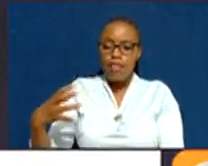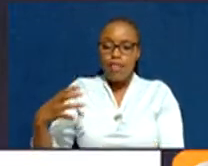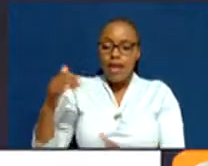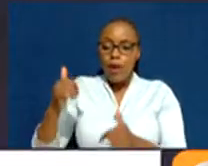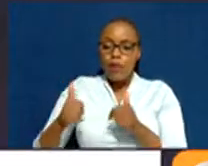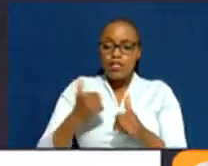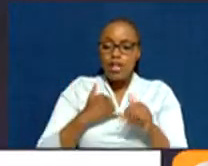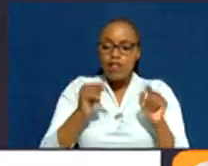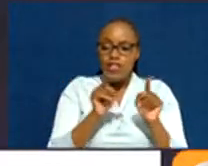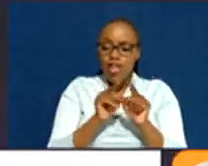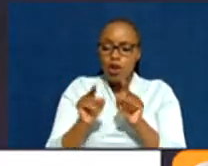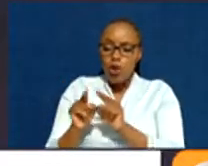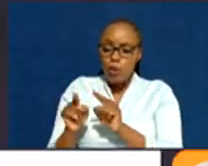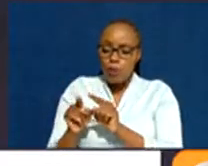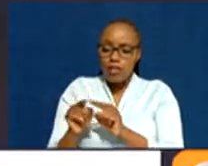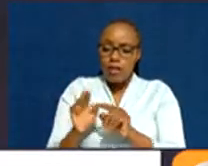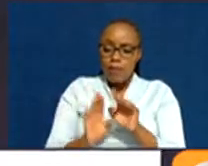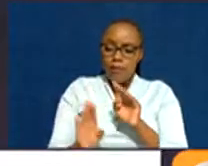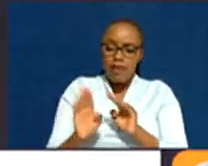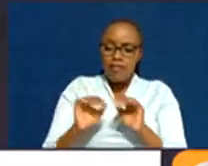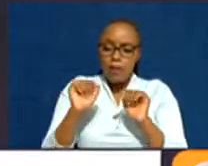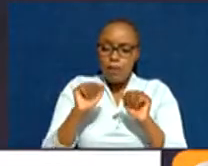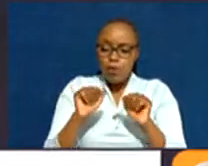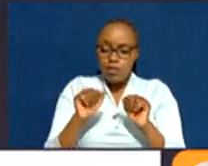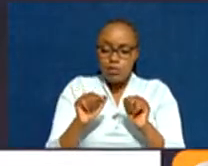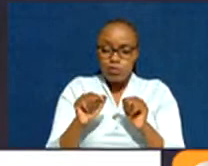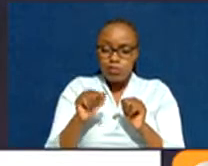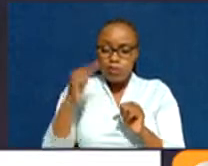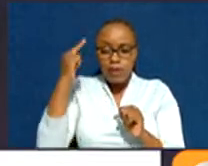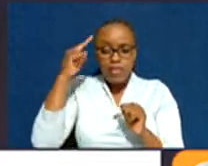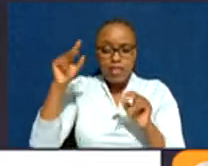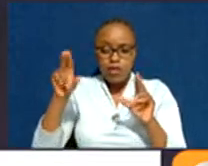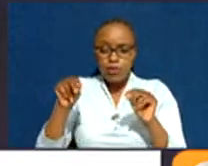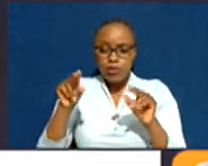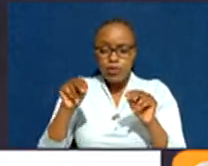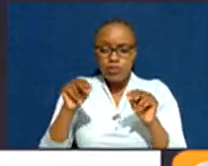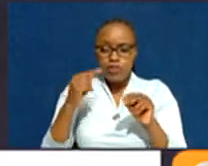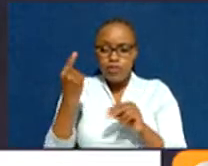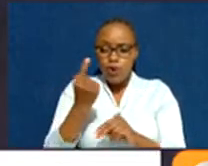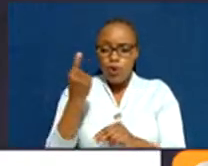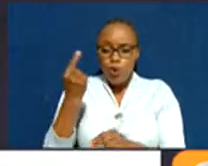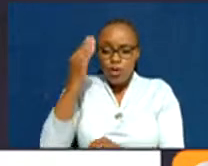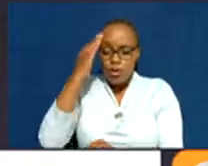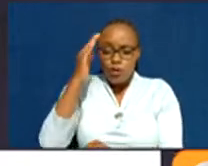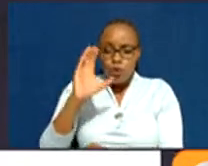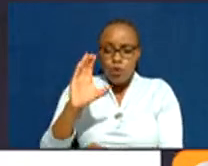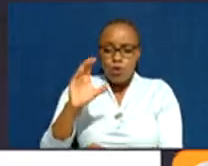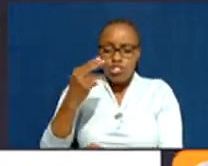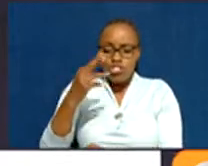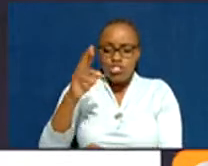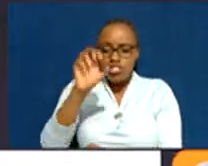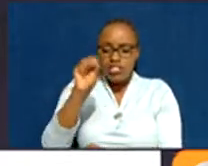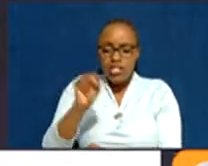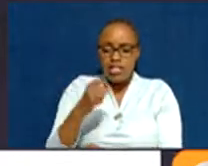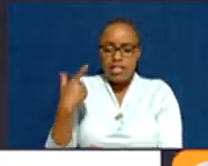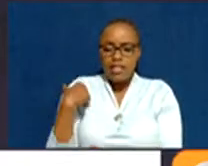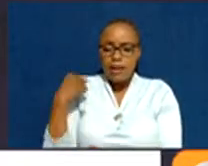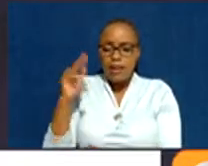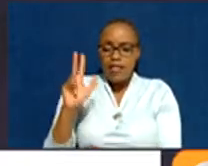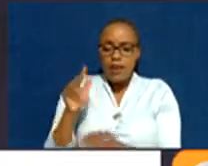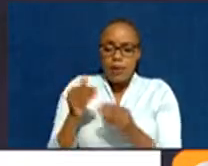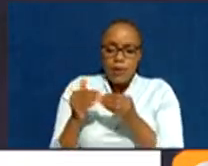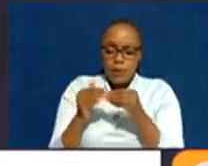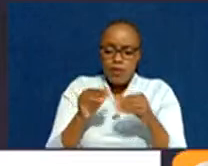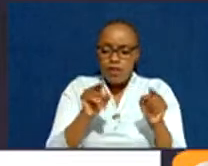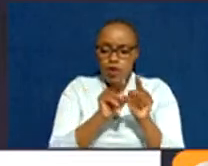will the Commonwealth be any more different? I think so. Will King Charles III be able to rally the